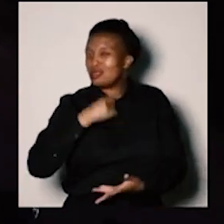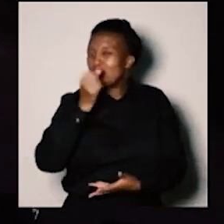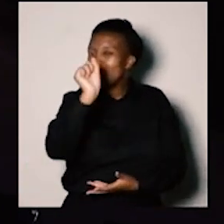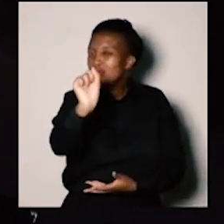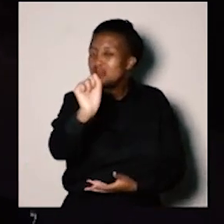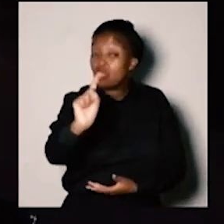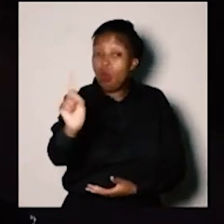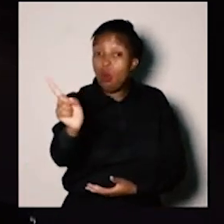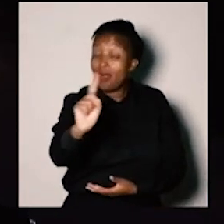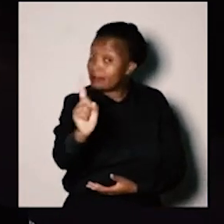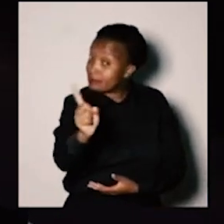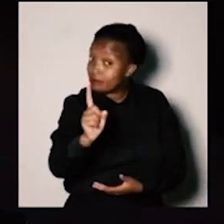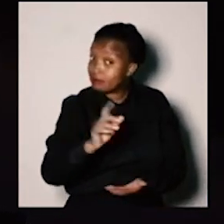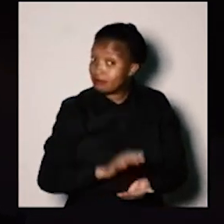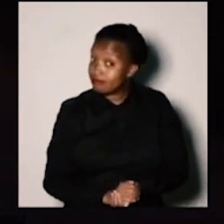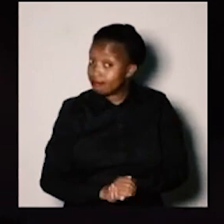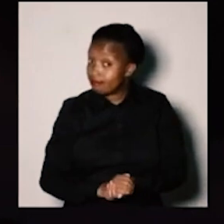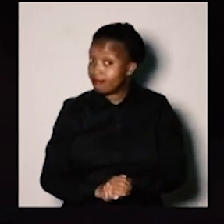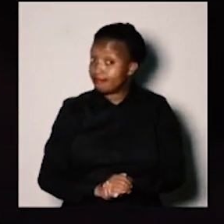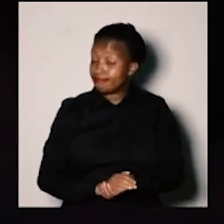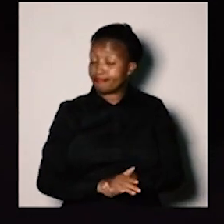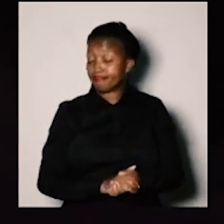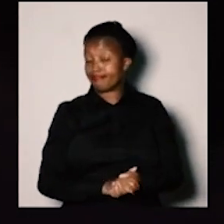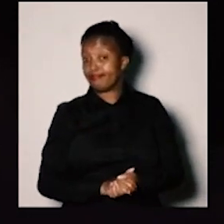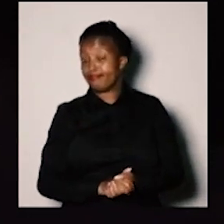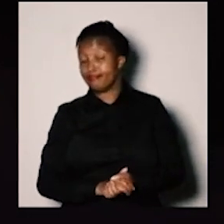What's the condition of your soul?